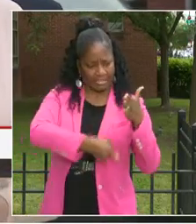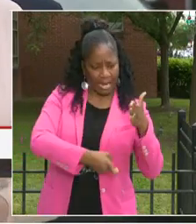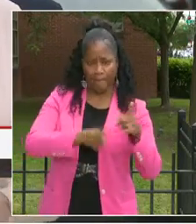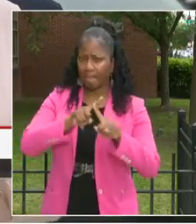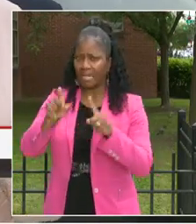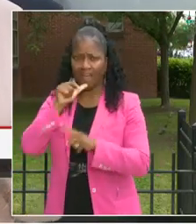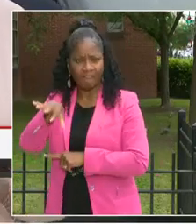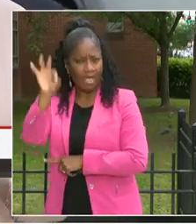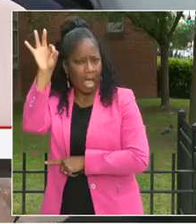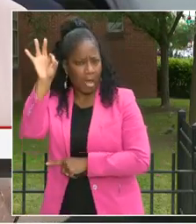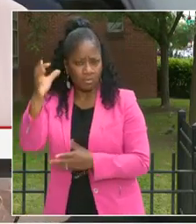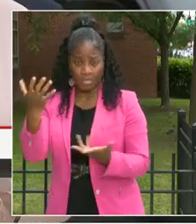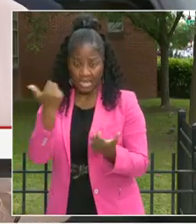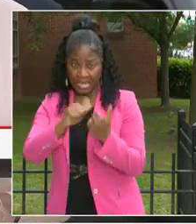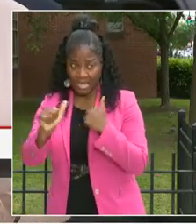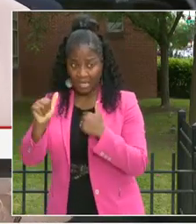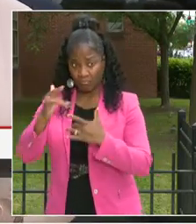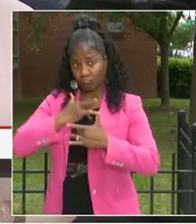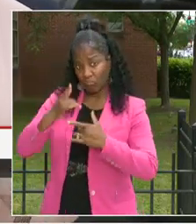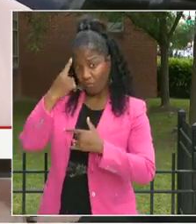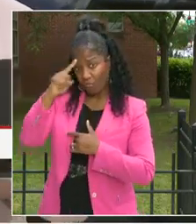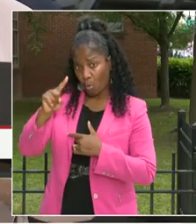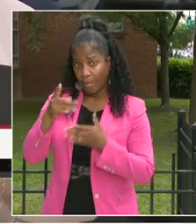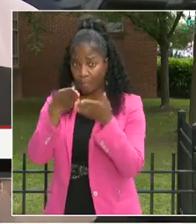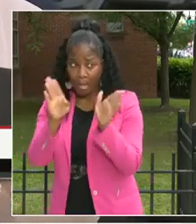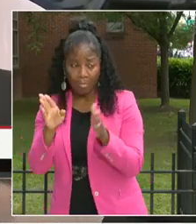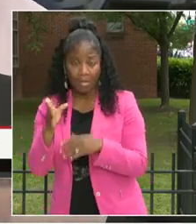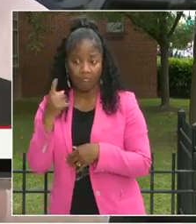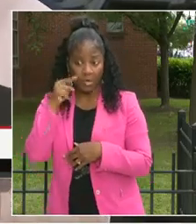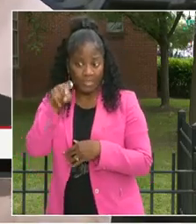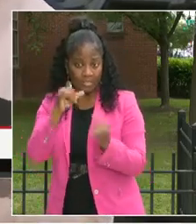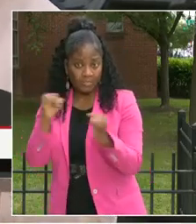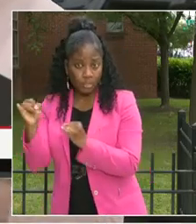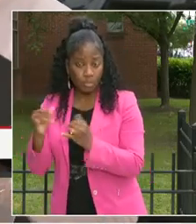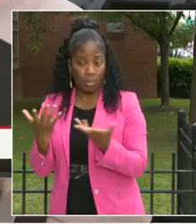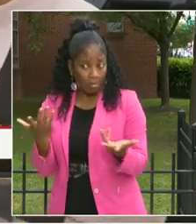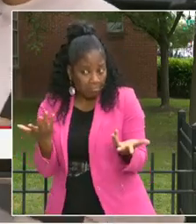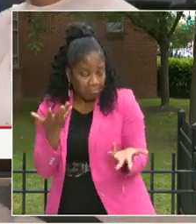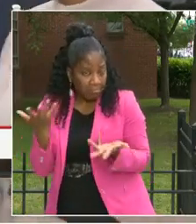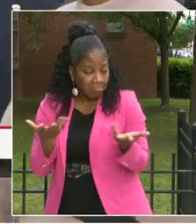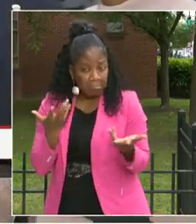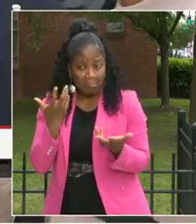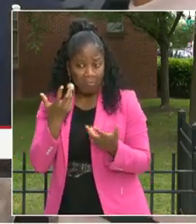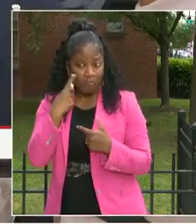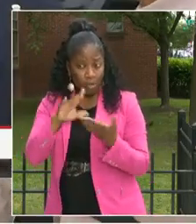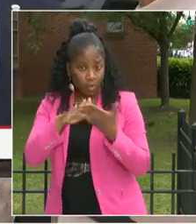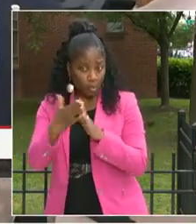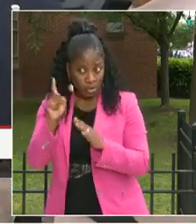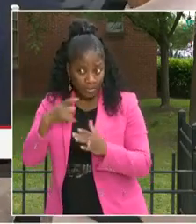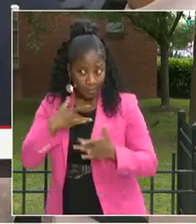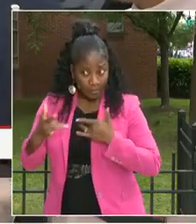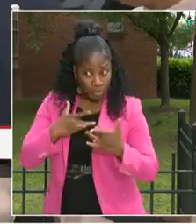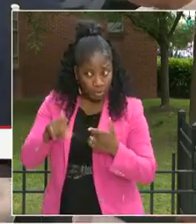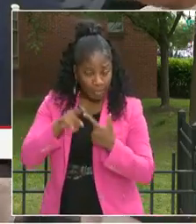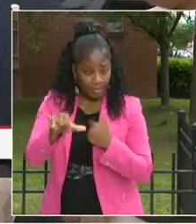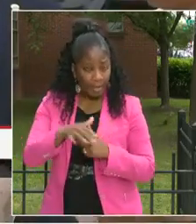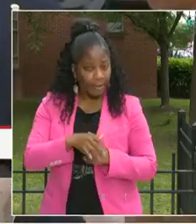there any concerns for the public for this individual, or should the community be concerned at all?